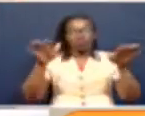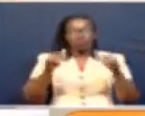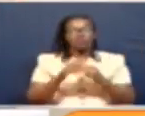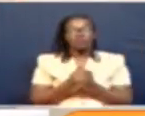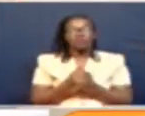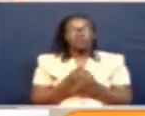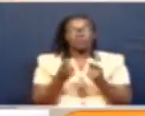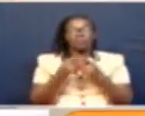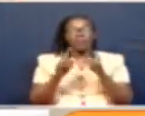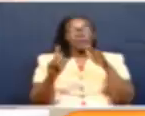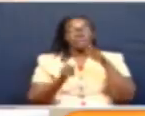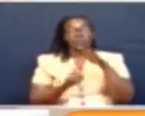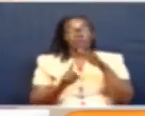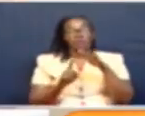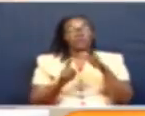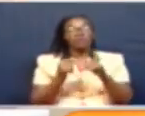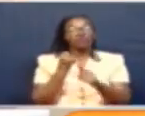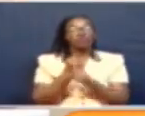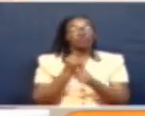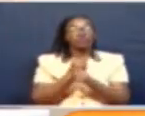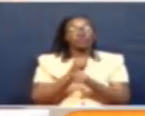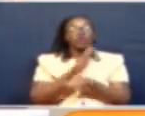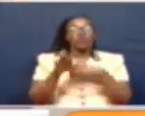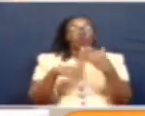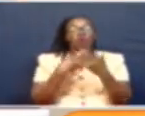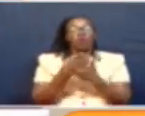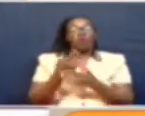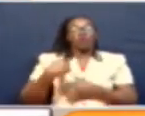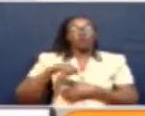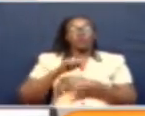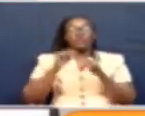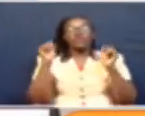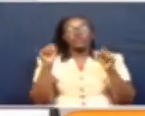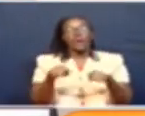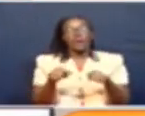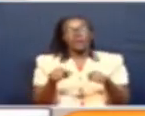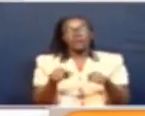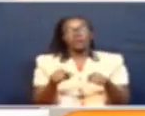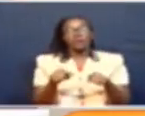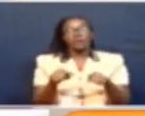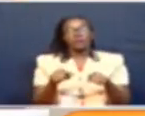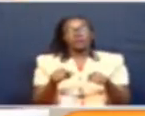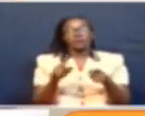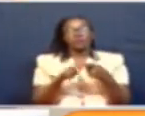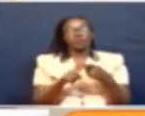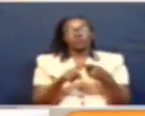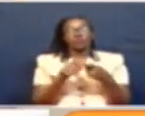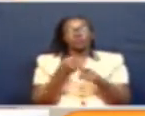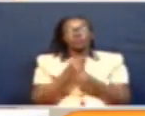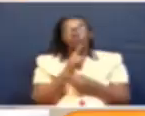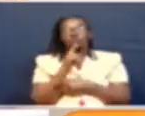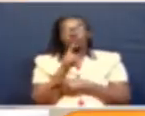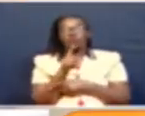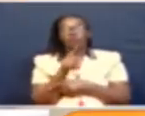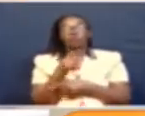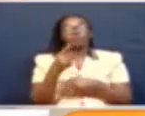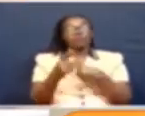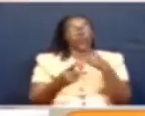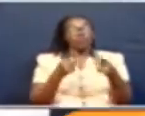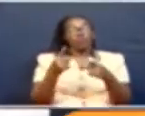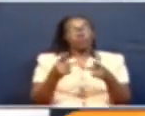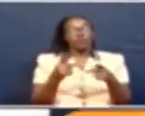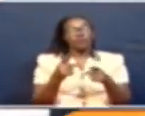my ministry is doing all that is within its powers to ensure the losses are